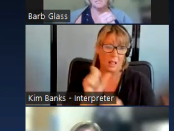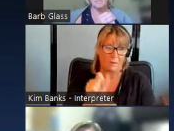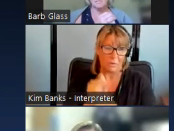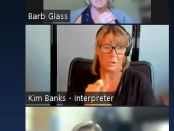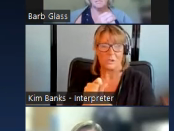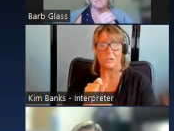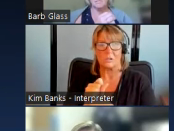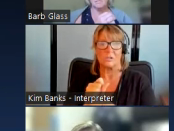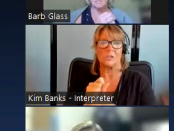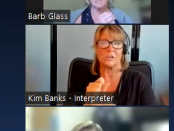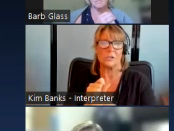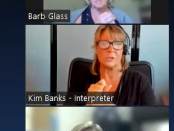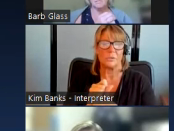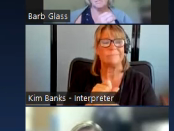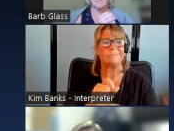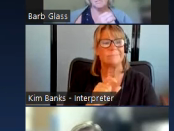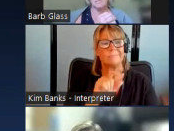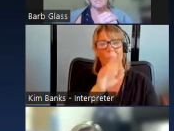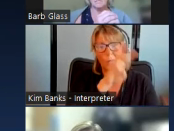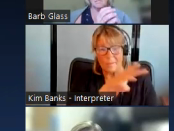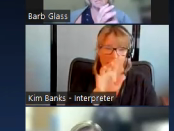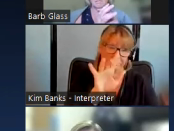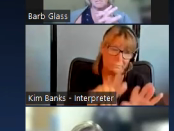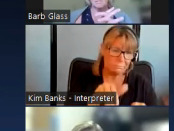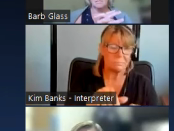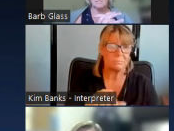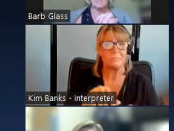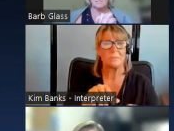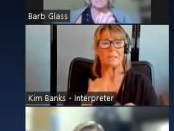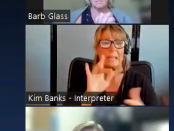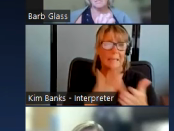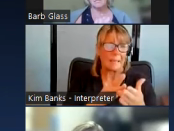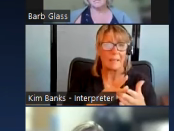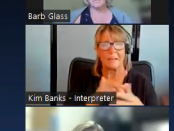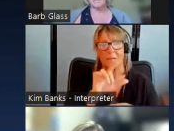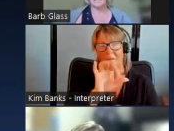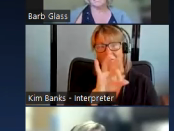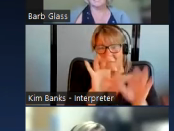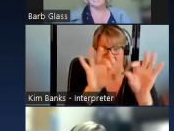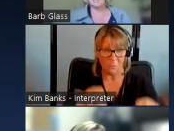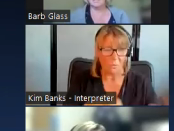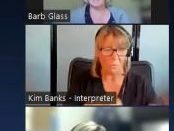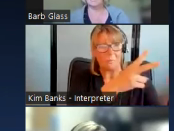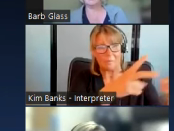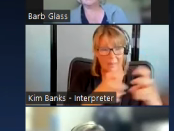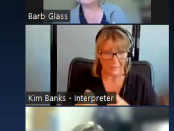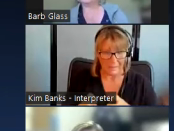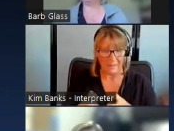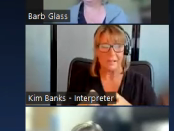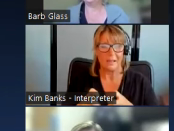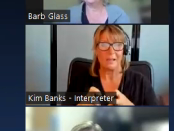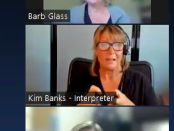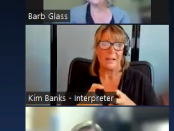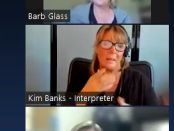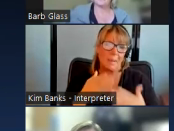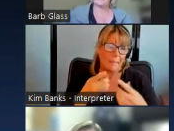form, but if you make that a habit or a practice, you never have to worry about whether or not you're working with the most current version of